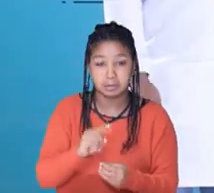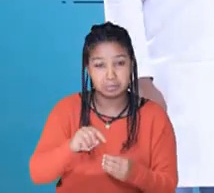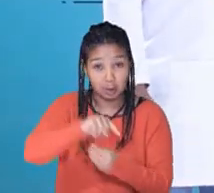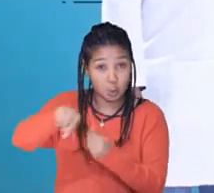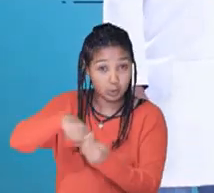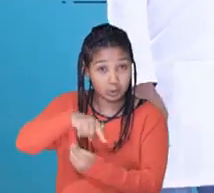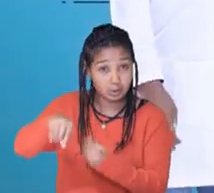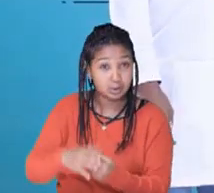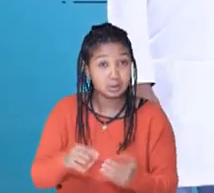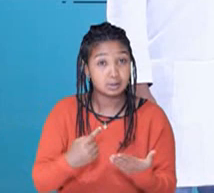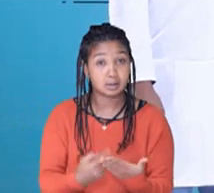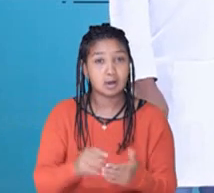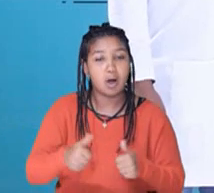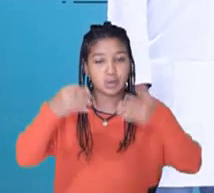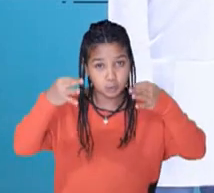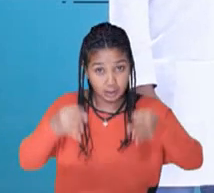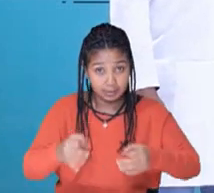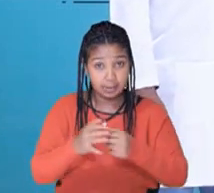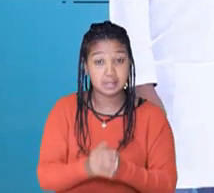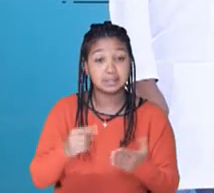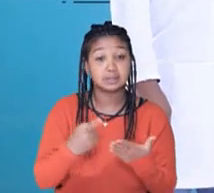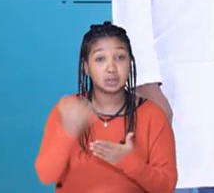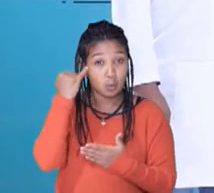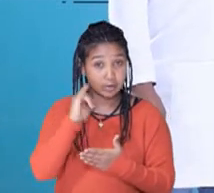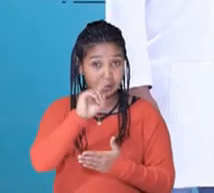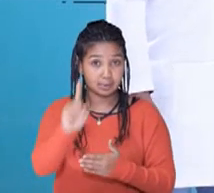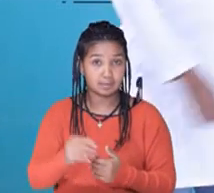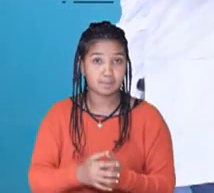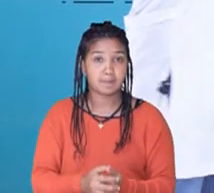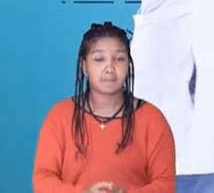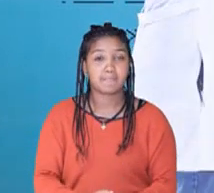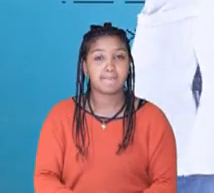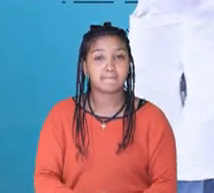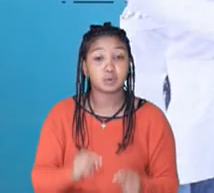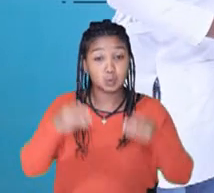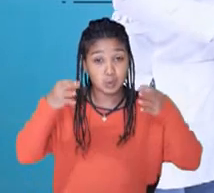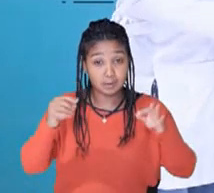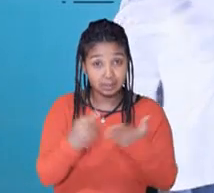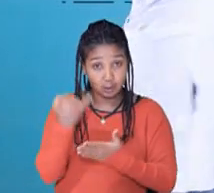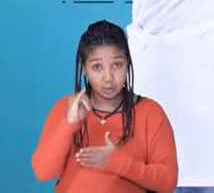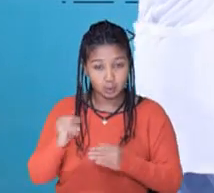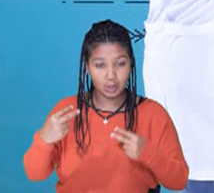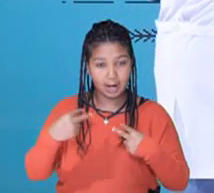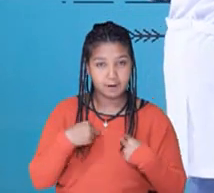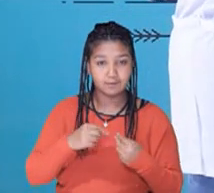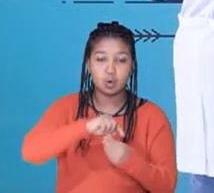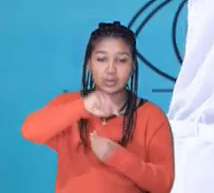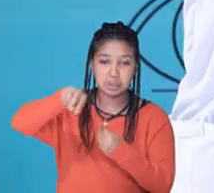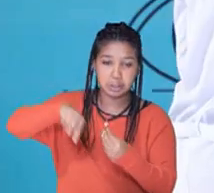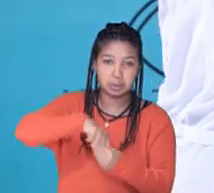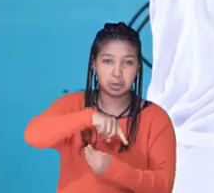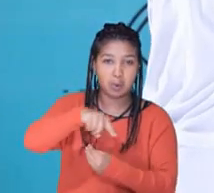is rotating, then how do we determine this concept? Okay, so to determine this concept, we can have a